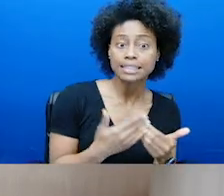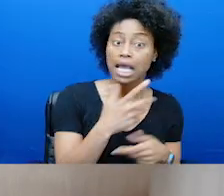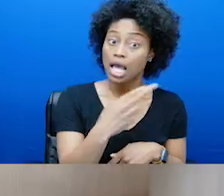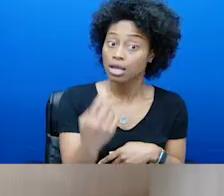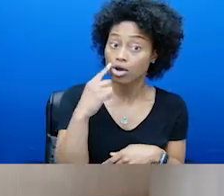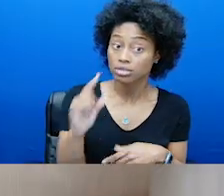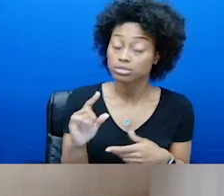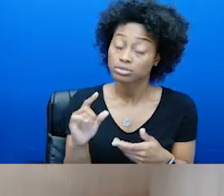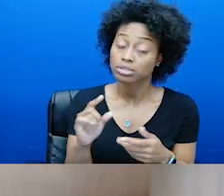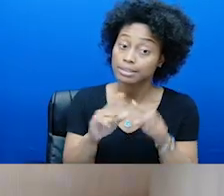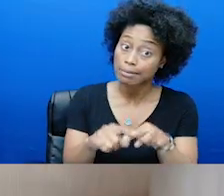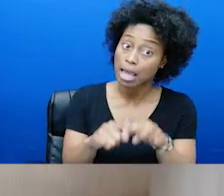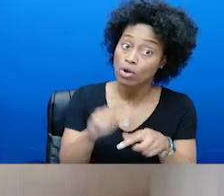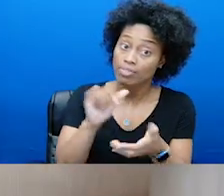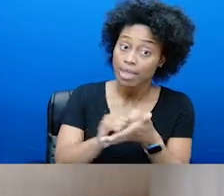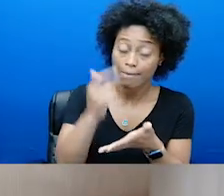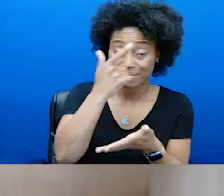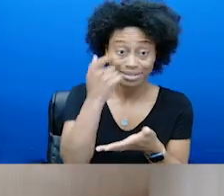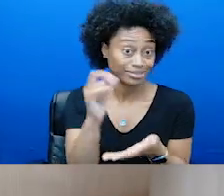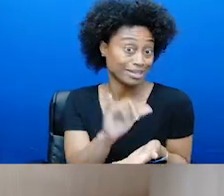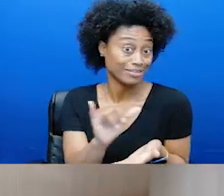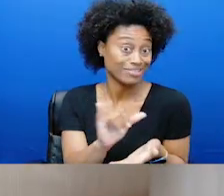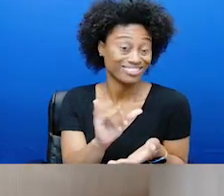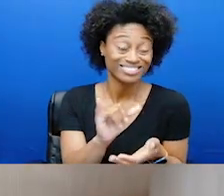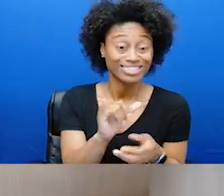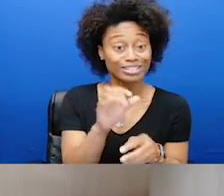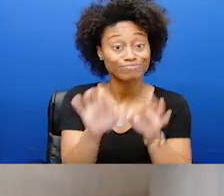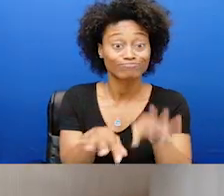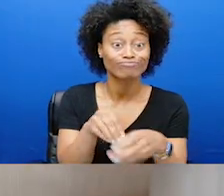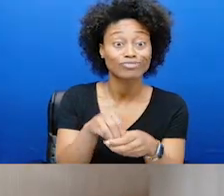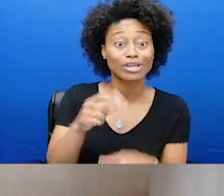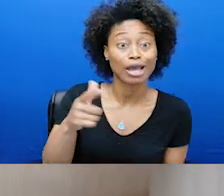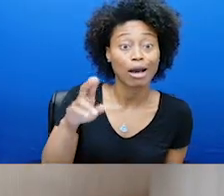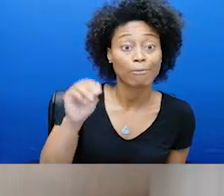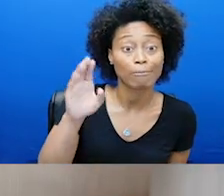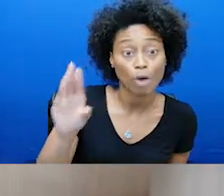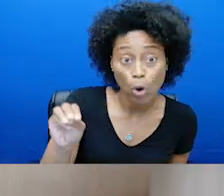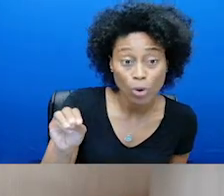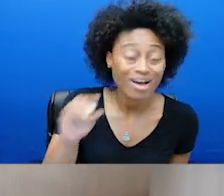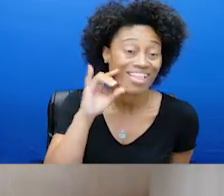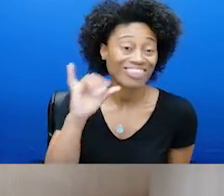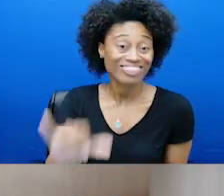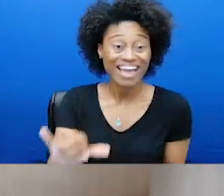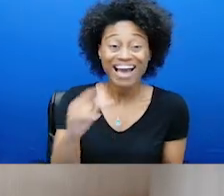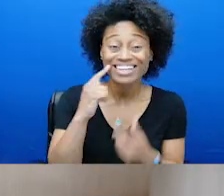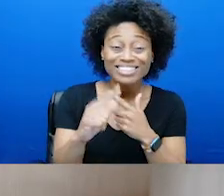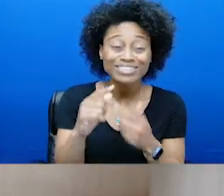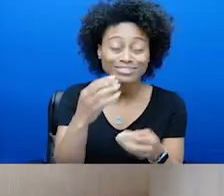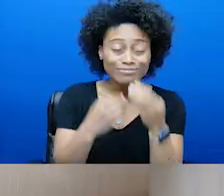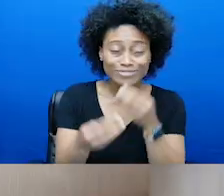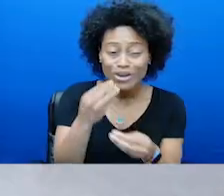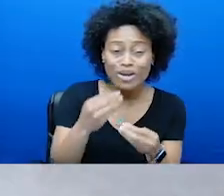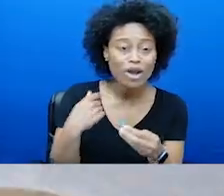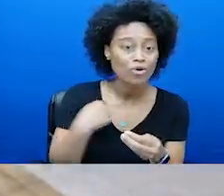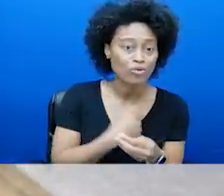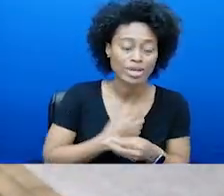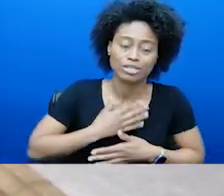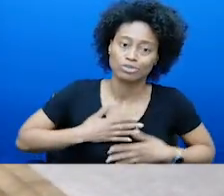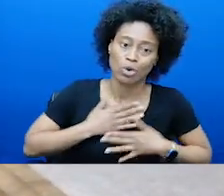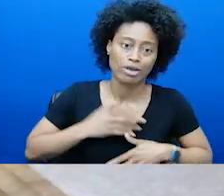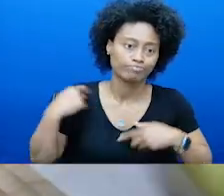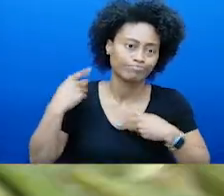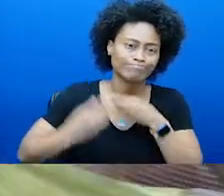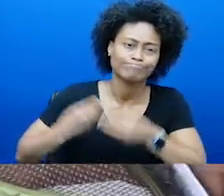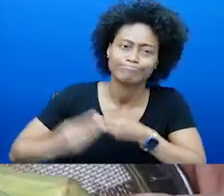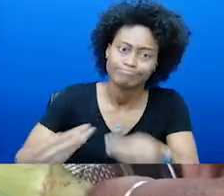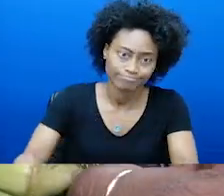gumbo. This is a modern, snackable way to honor an ingredient that's been holding us down for generations. All right,